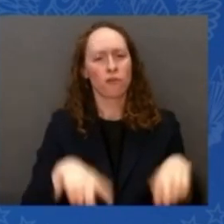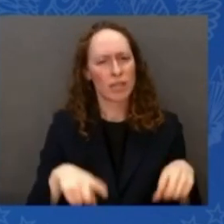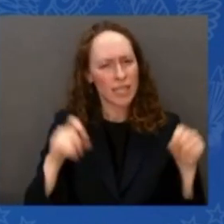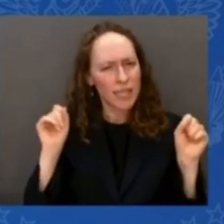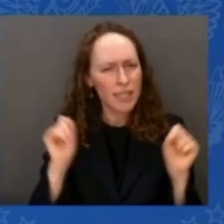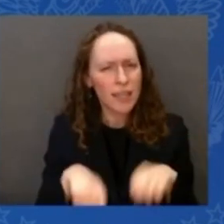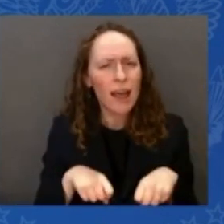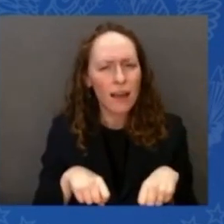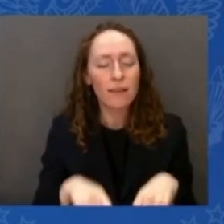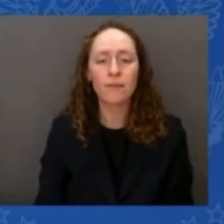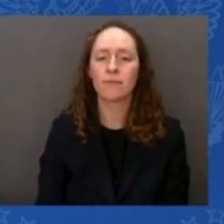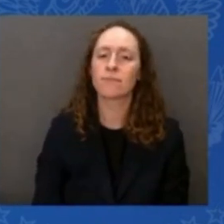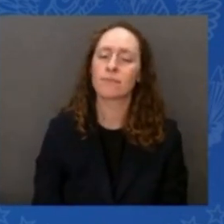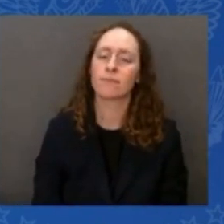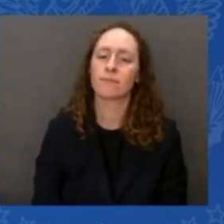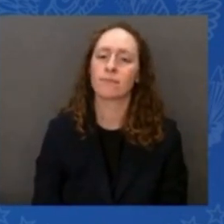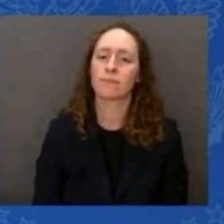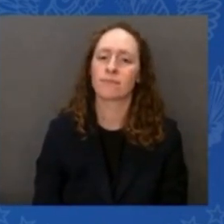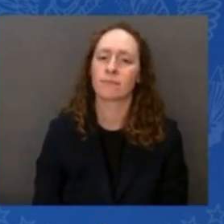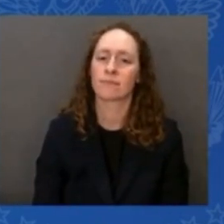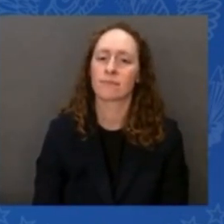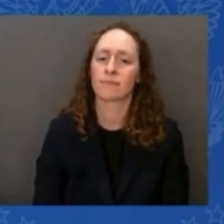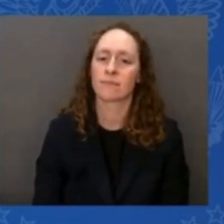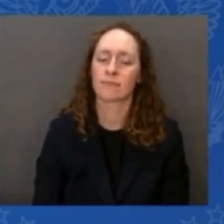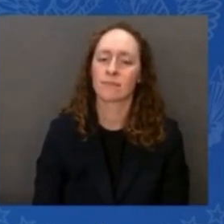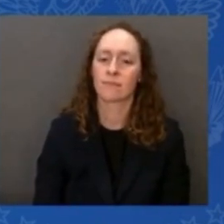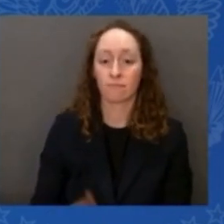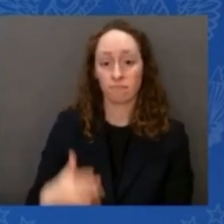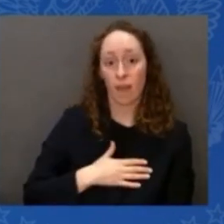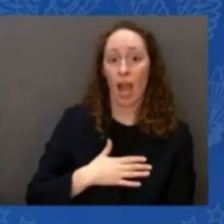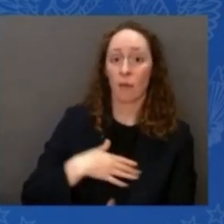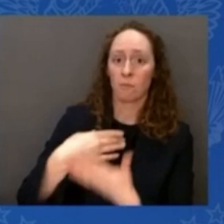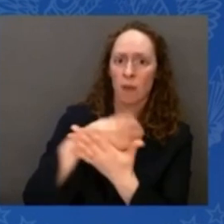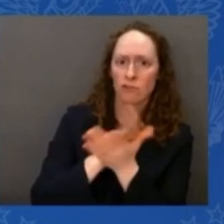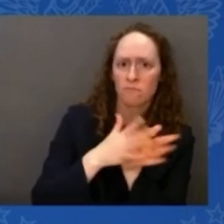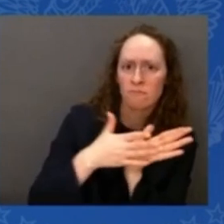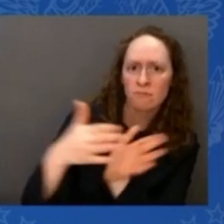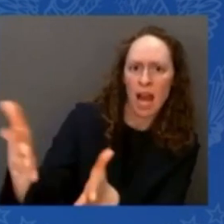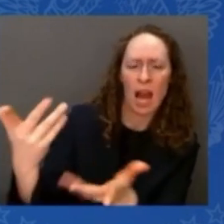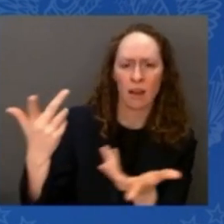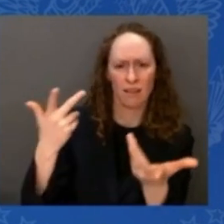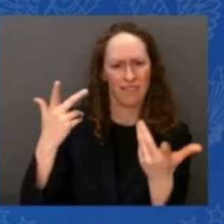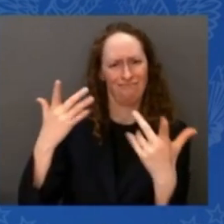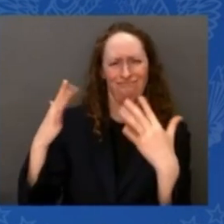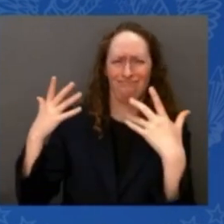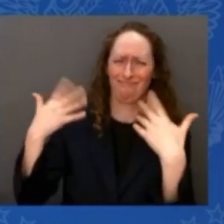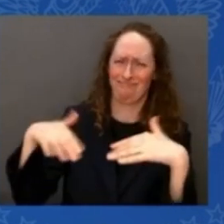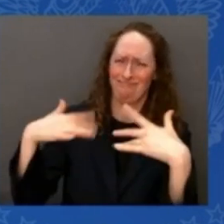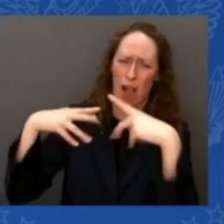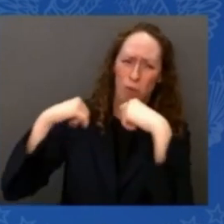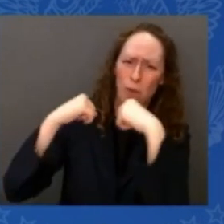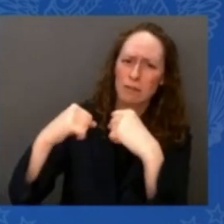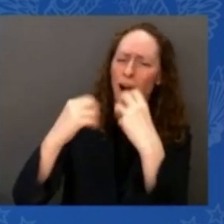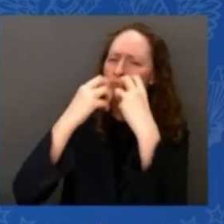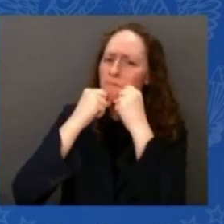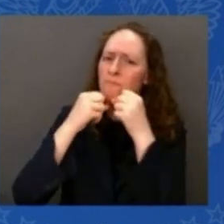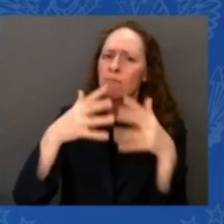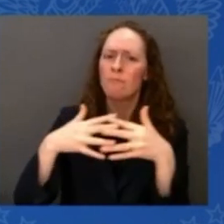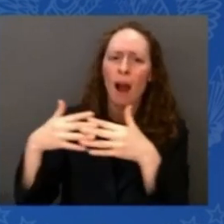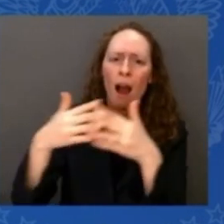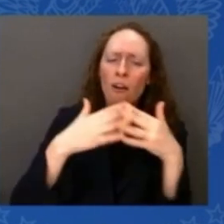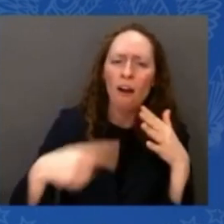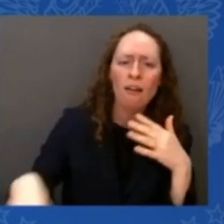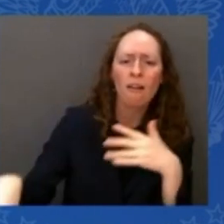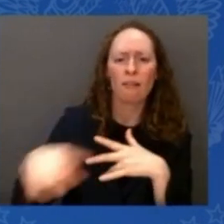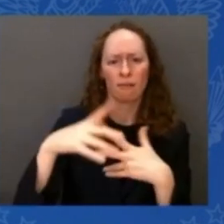going to invest in America, lower health costs, and protect and strengthen Social Security, Medicare, while cutting the deficit more than $2 trillion